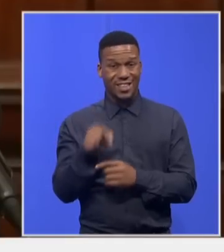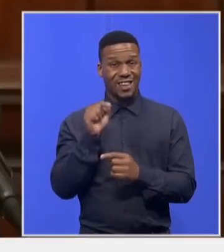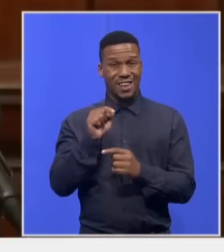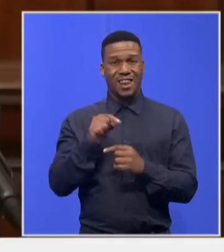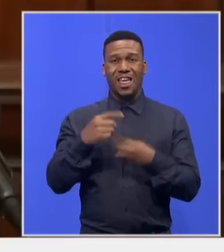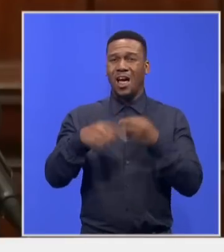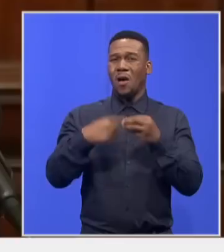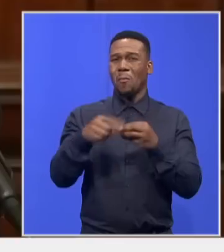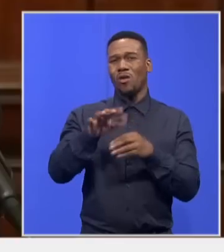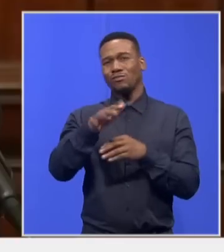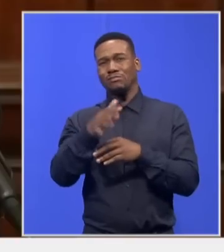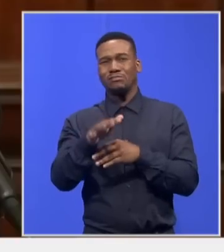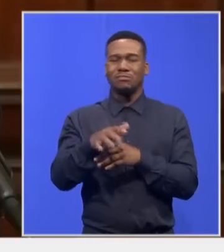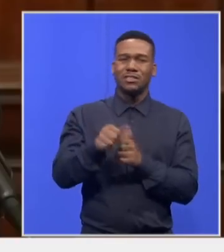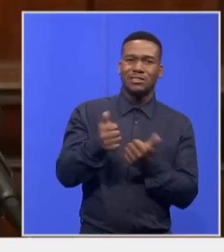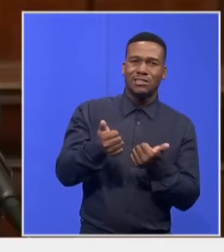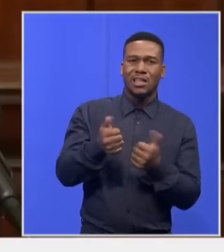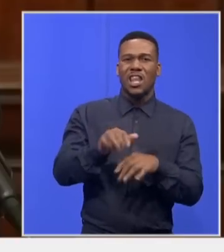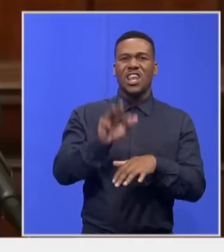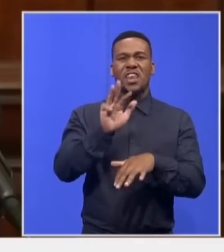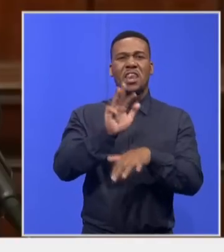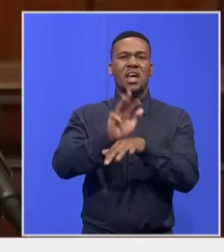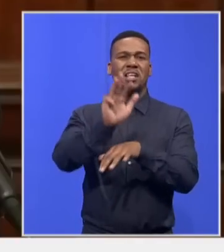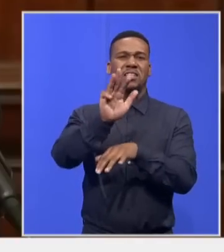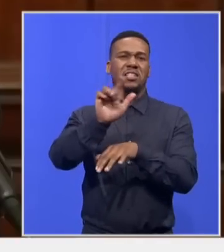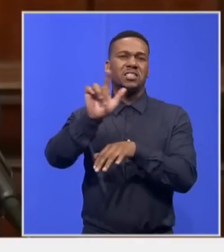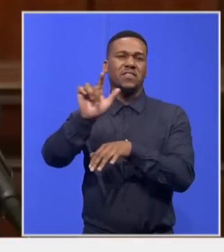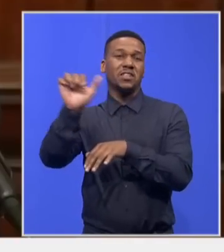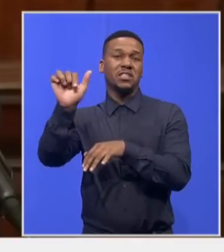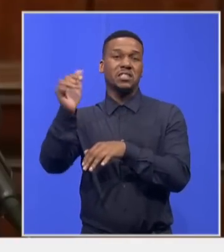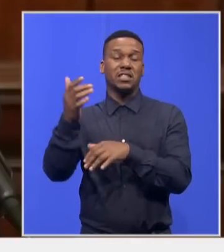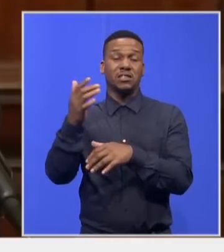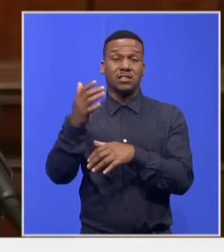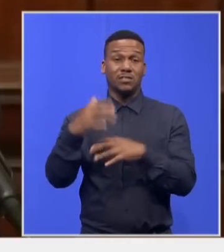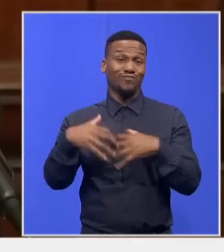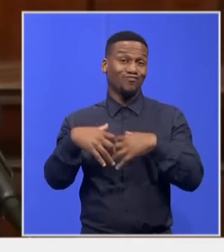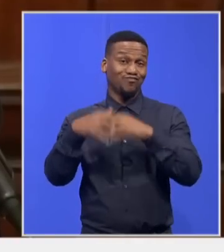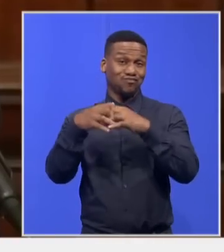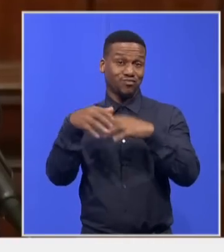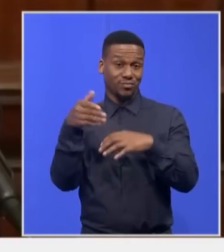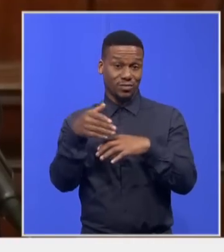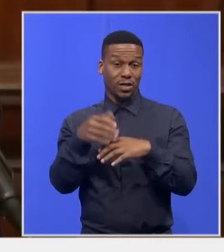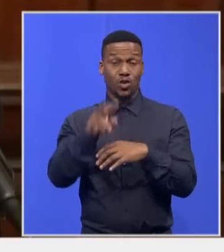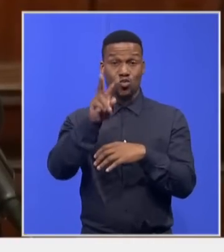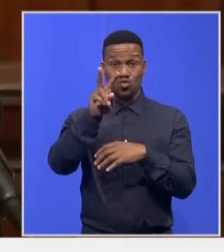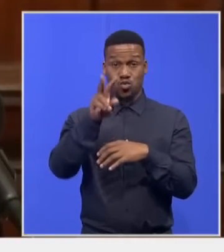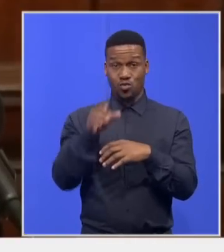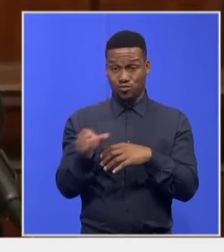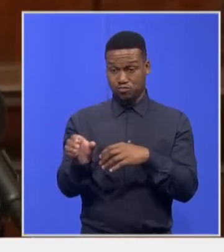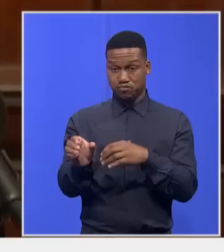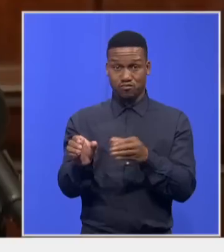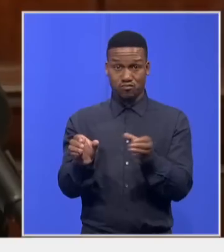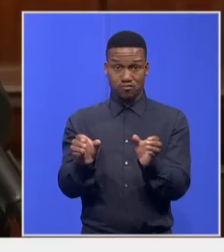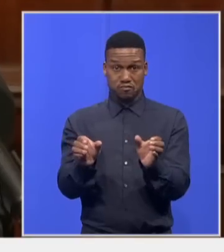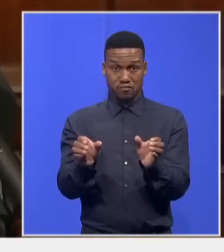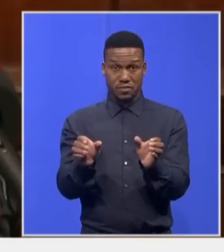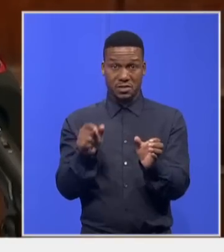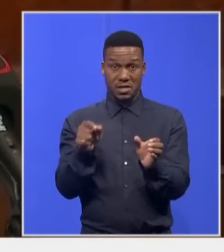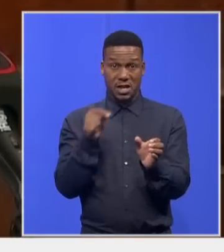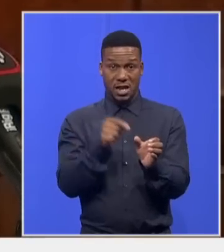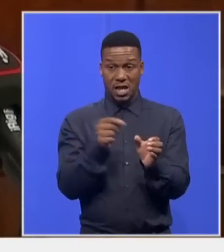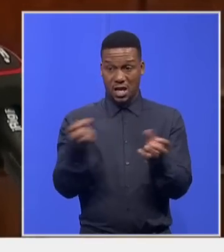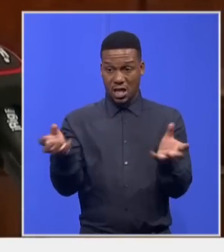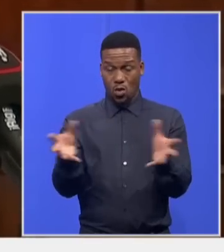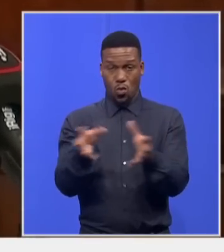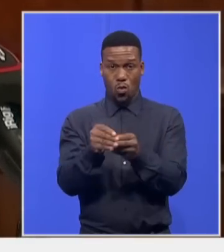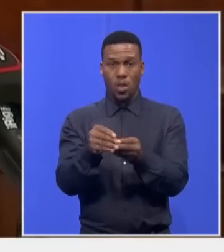about 1976. The first unit is 2 units at Quebec. That gives us 960 megawatts.